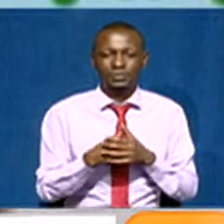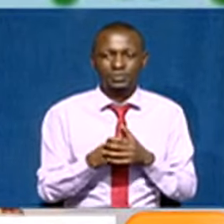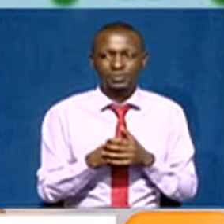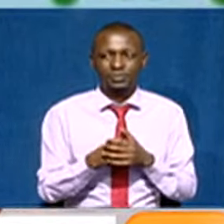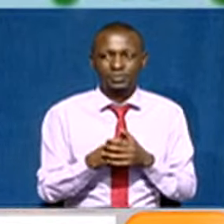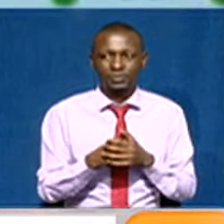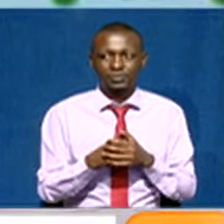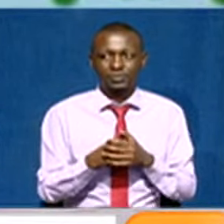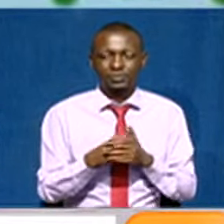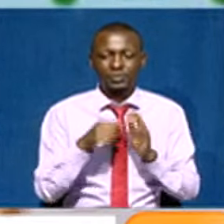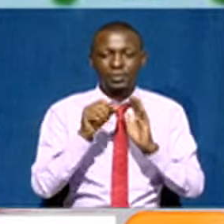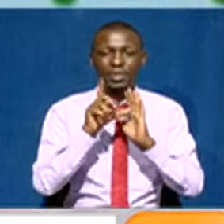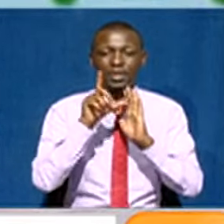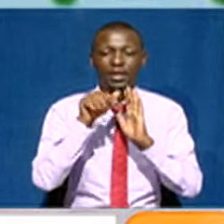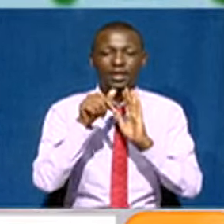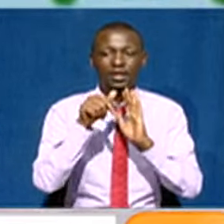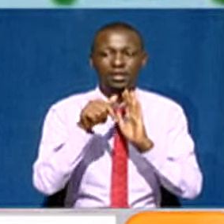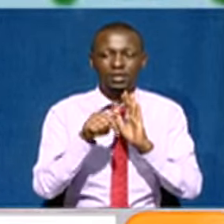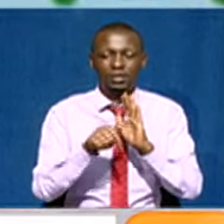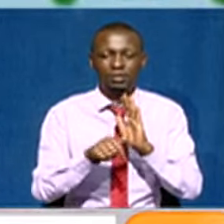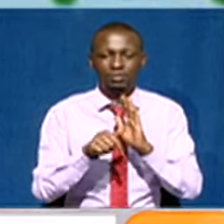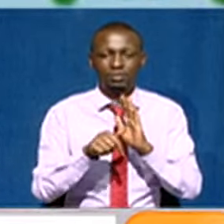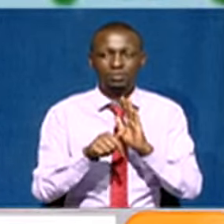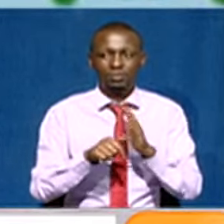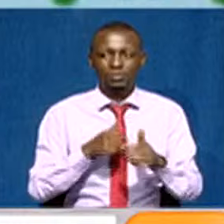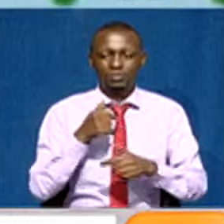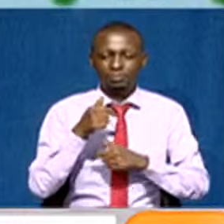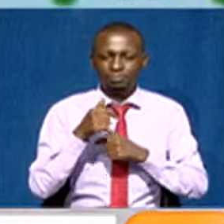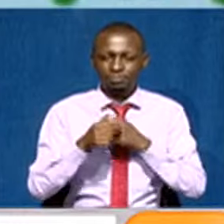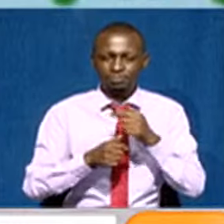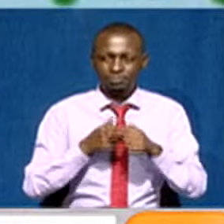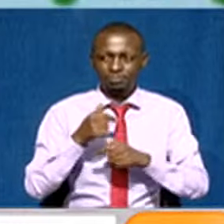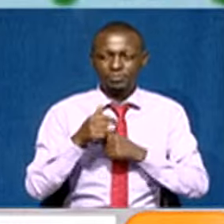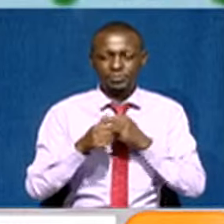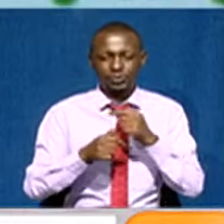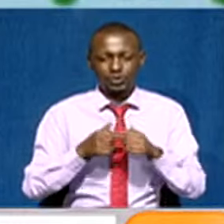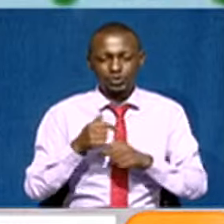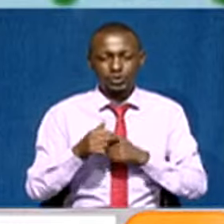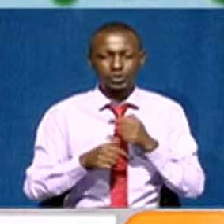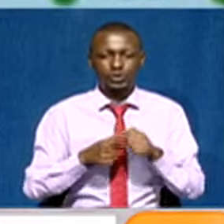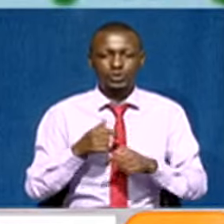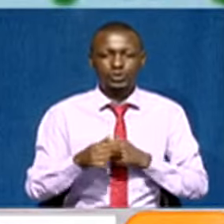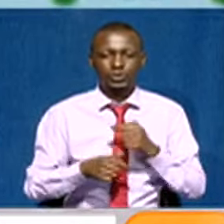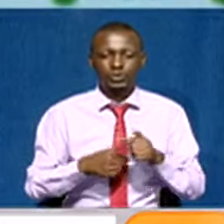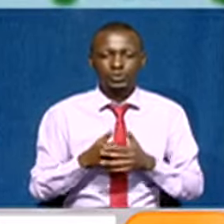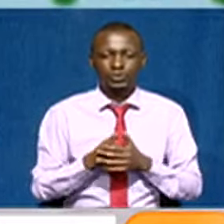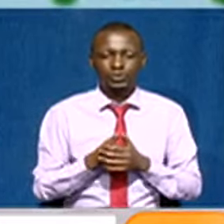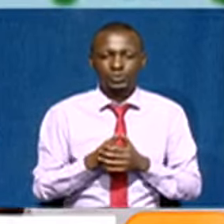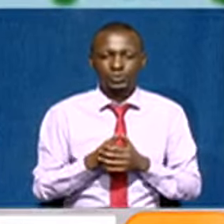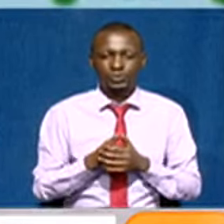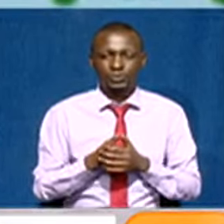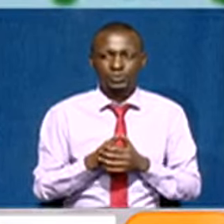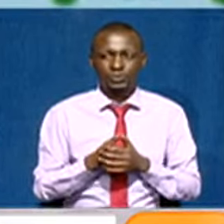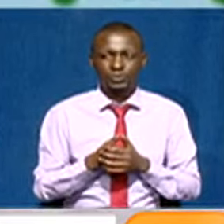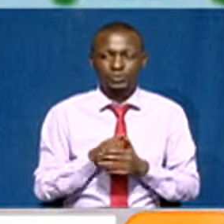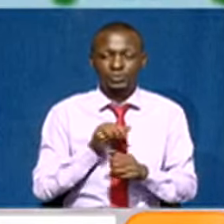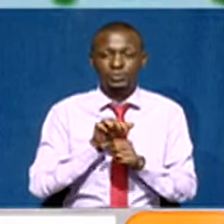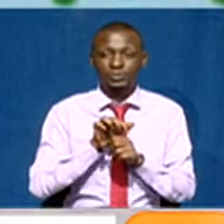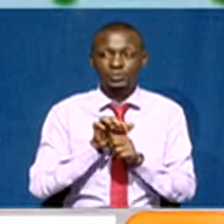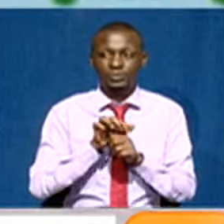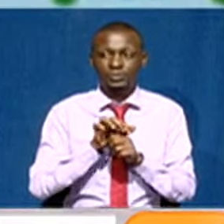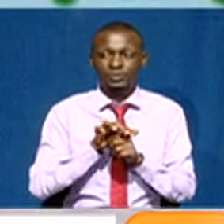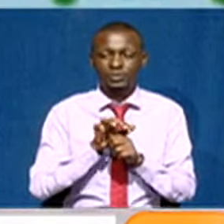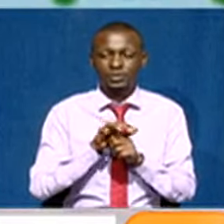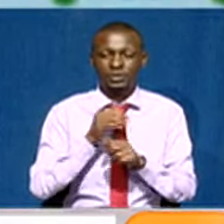course, as time went by, it was mainstream for teaching fraternity and quite a lot of